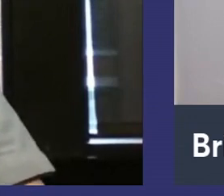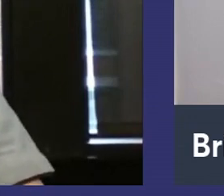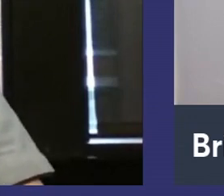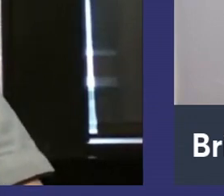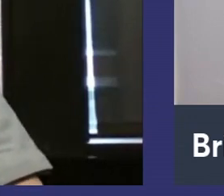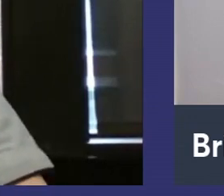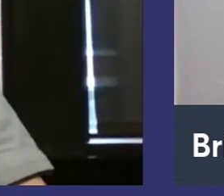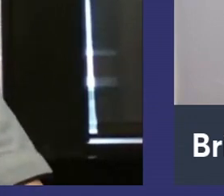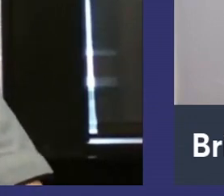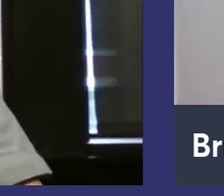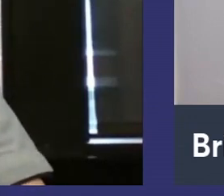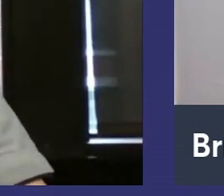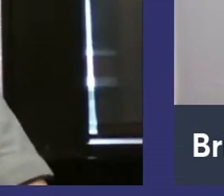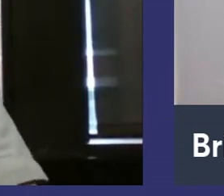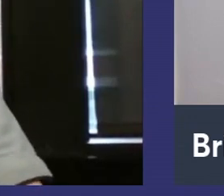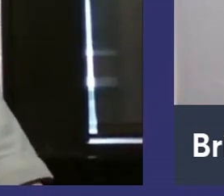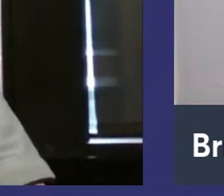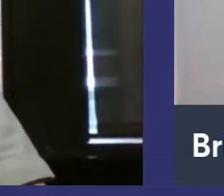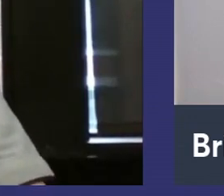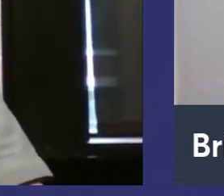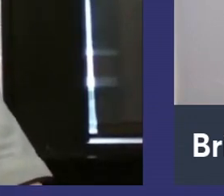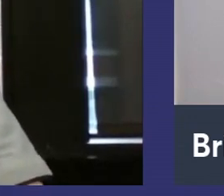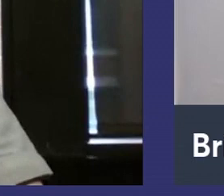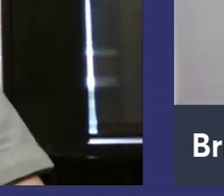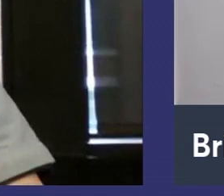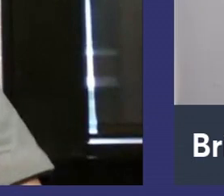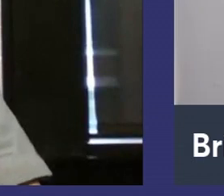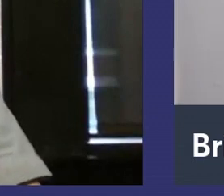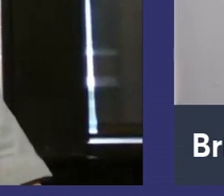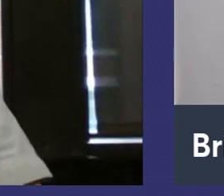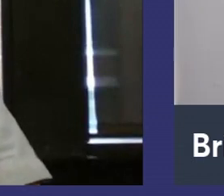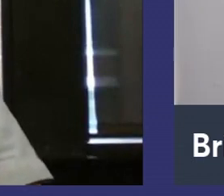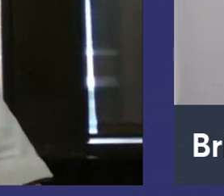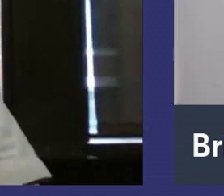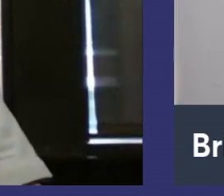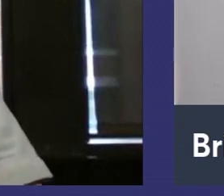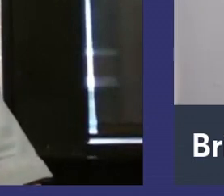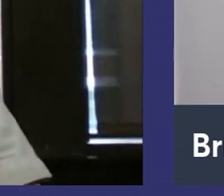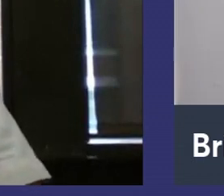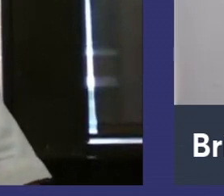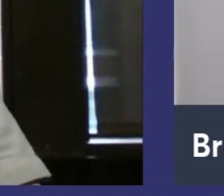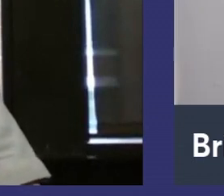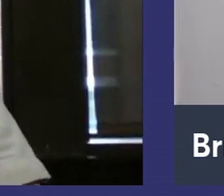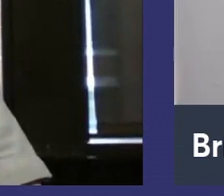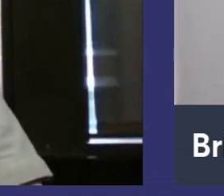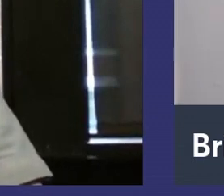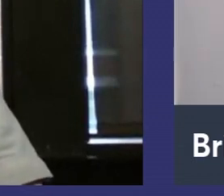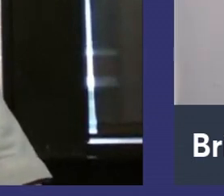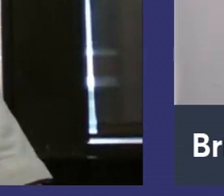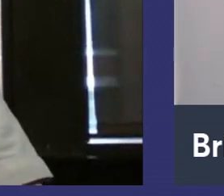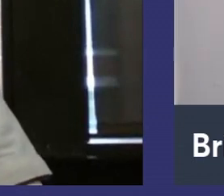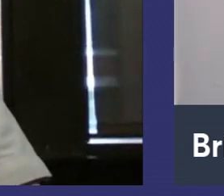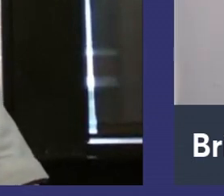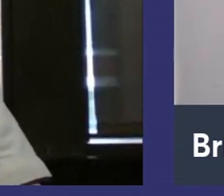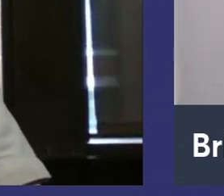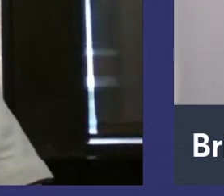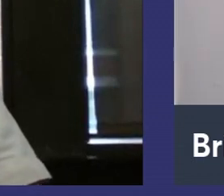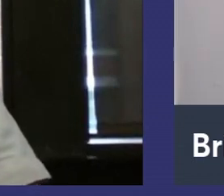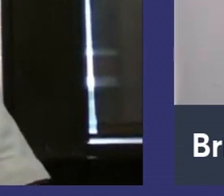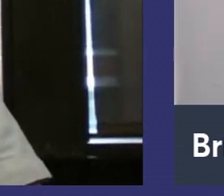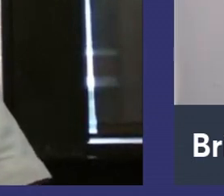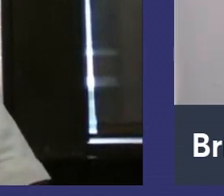right? So you didn't watch the logs from last year, for example. The TTL will run its course, and then once that